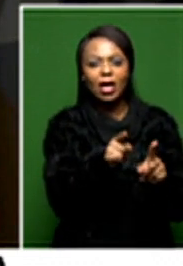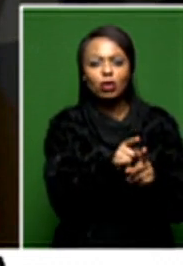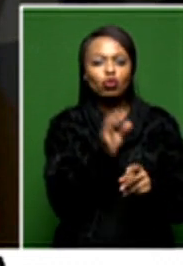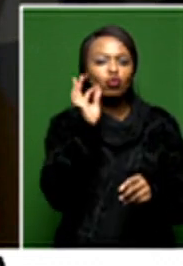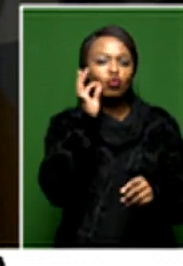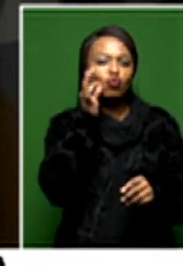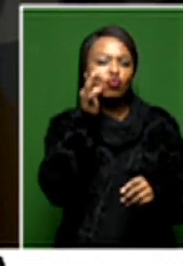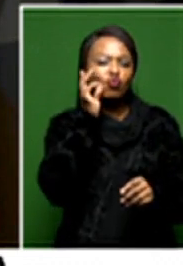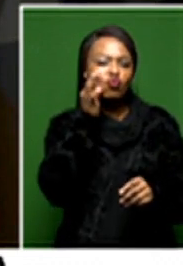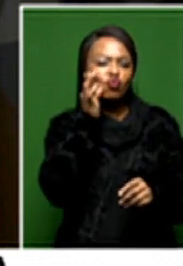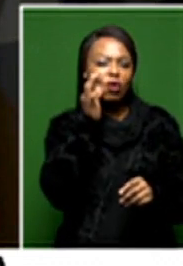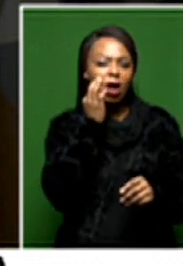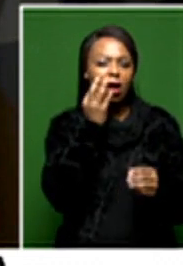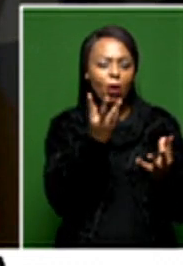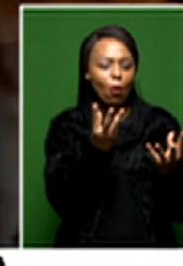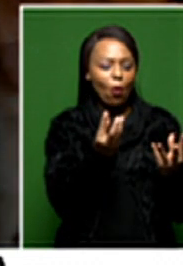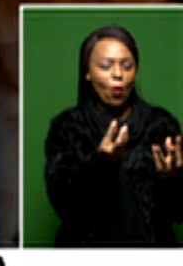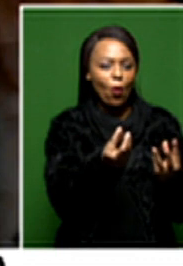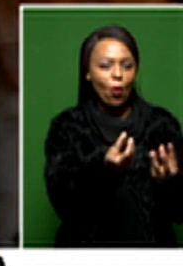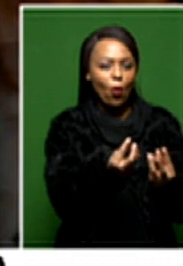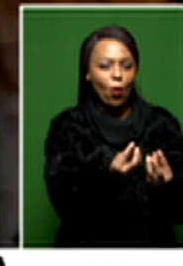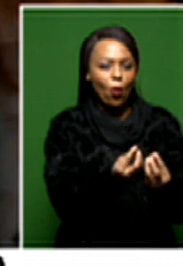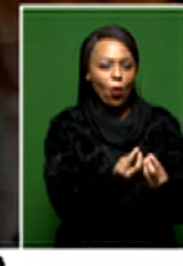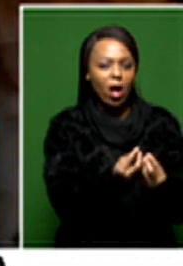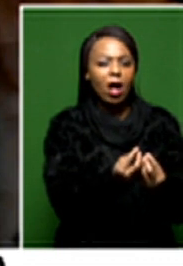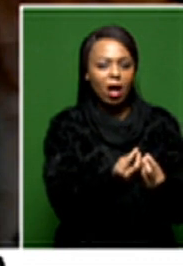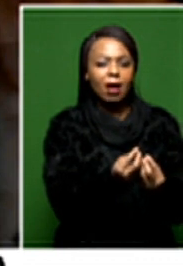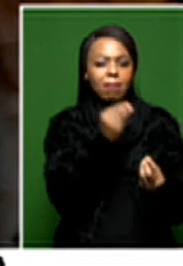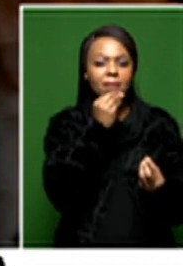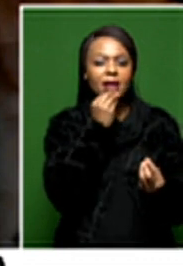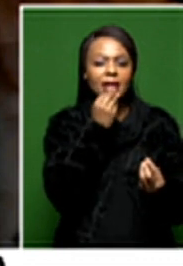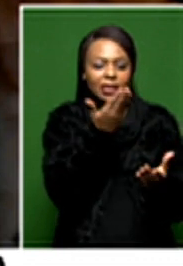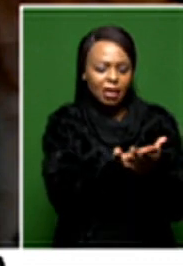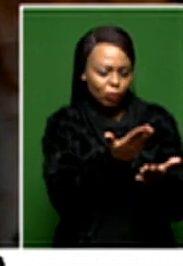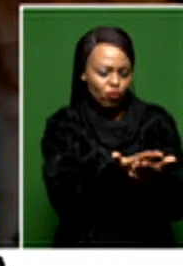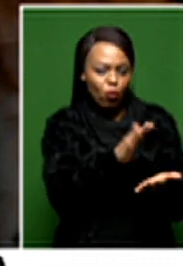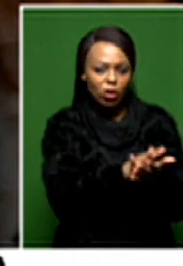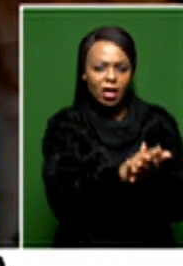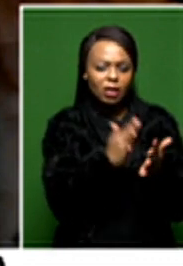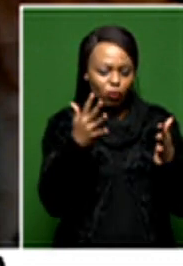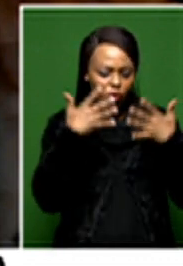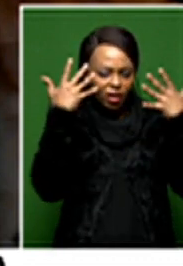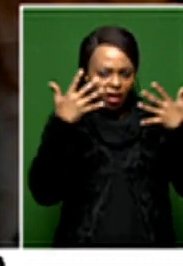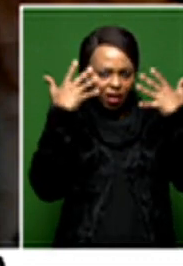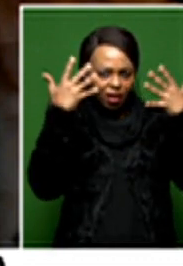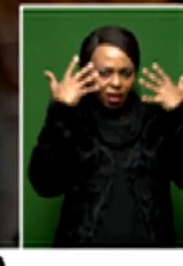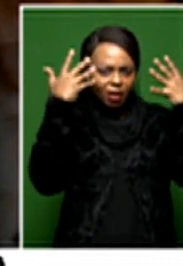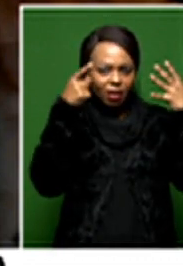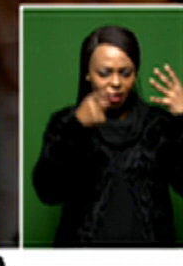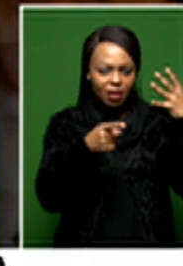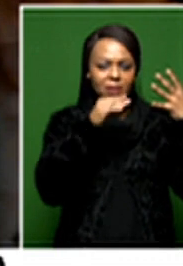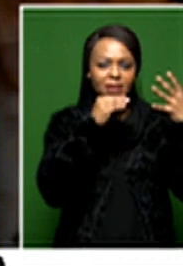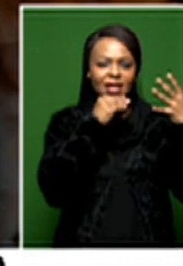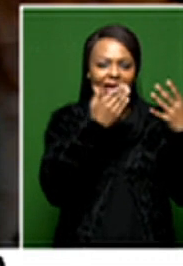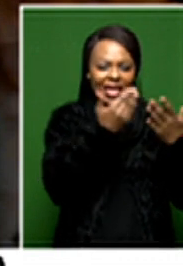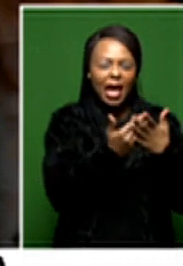and vegetables, it caramelizes. So your food is picking up the smoky flavor from the wood and fire, and it also becomes